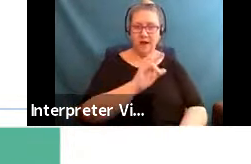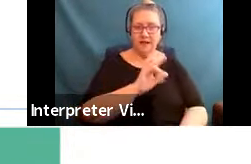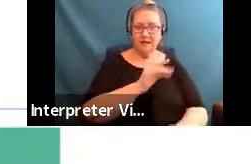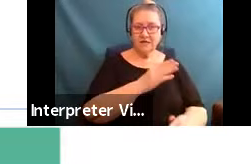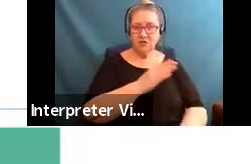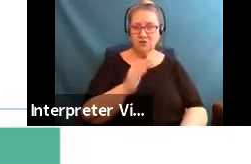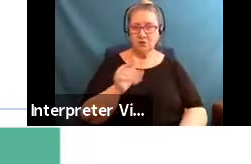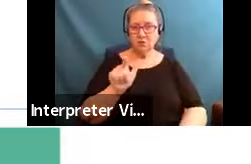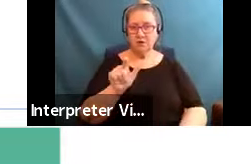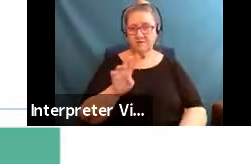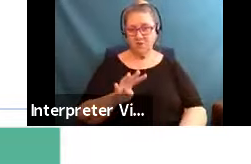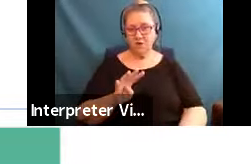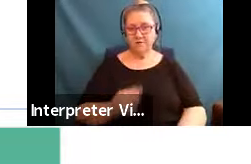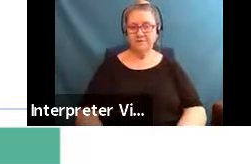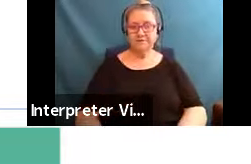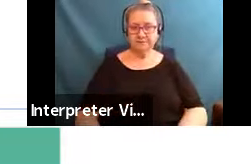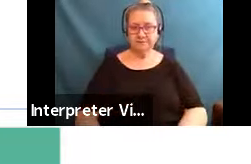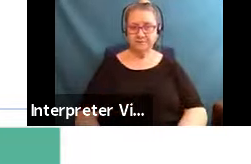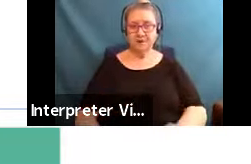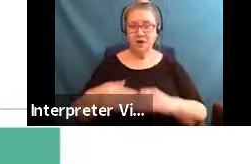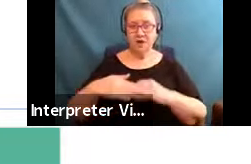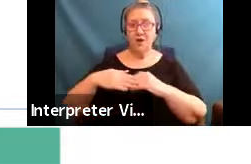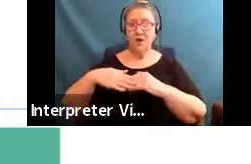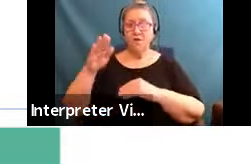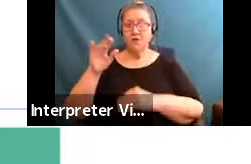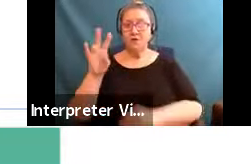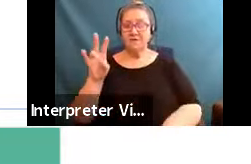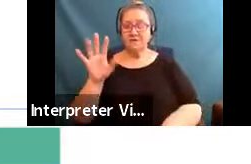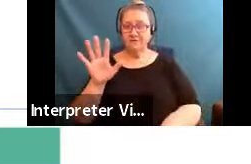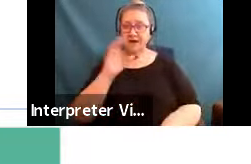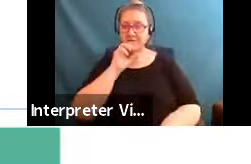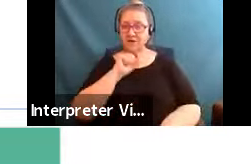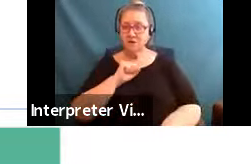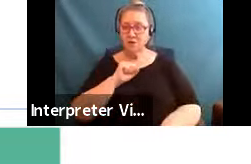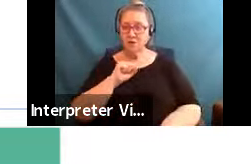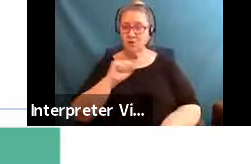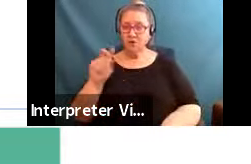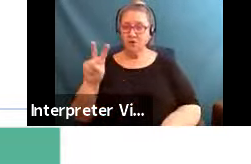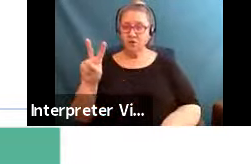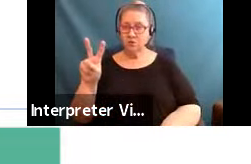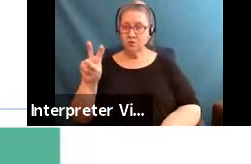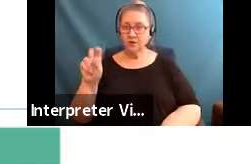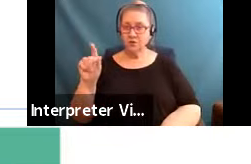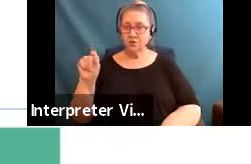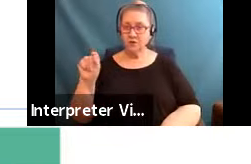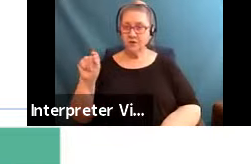24-year-olds. And then the over 75 years of age have a 220 time rate